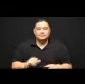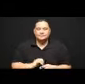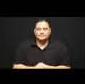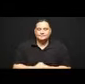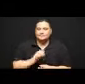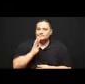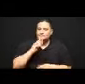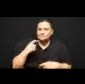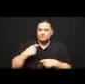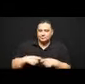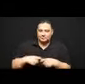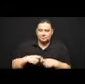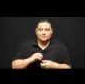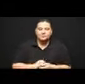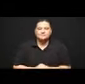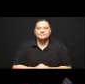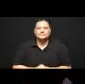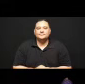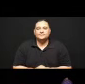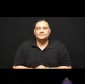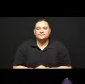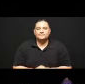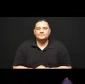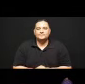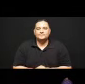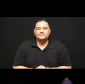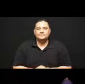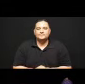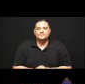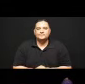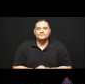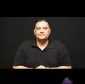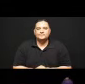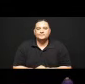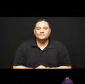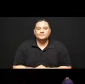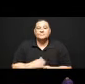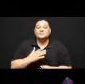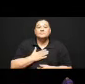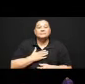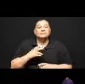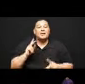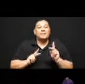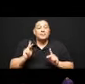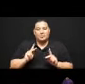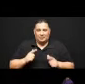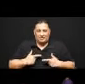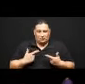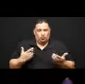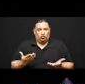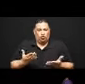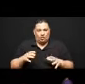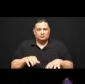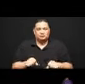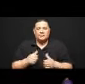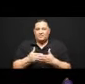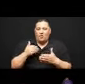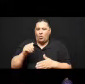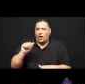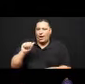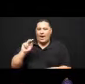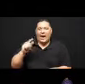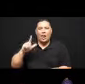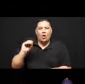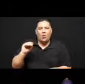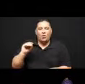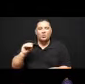tuvieran agua corriente. My people were here before the Anglos had running water. Hablo la lengua de